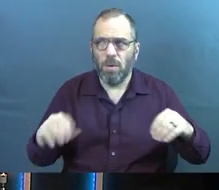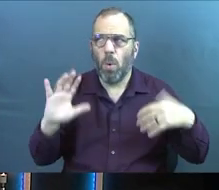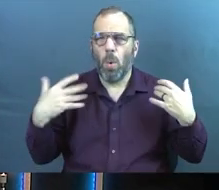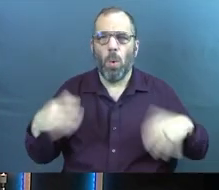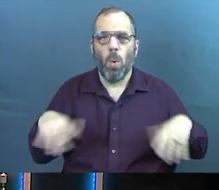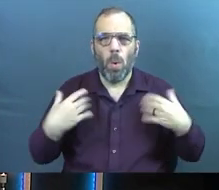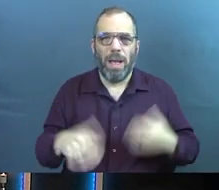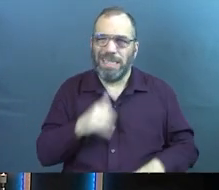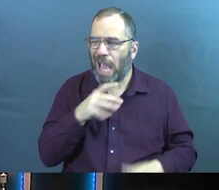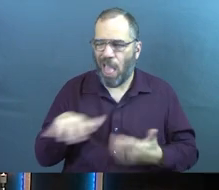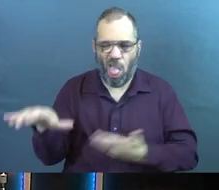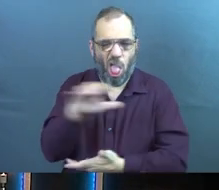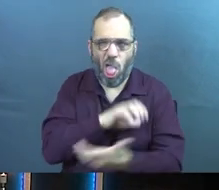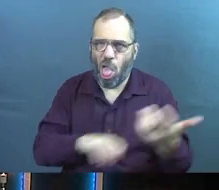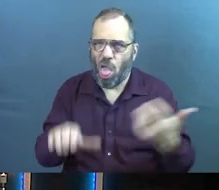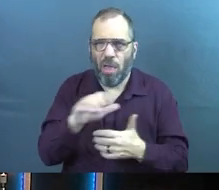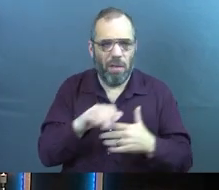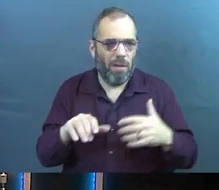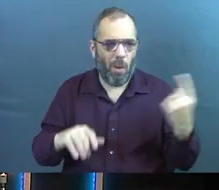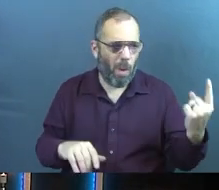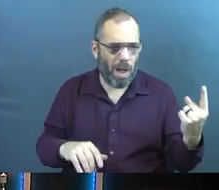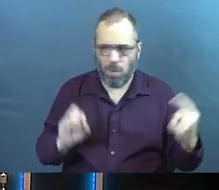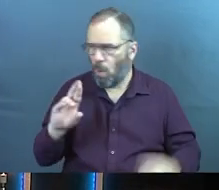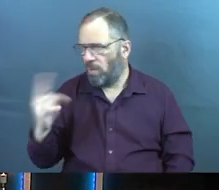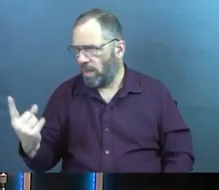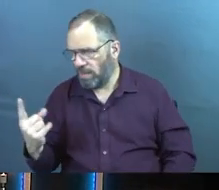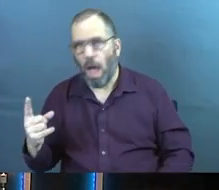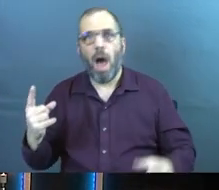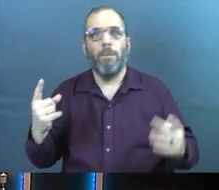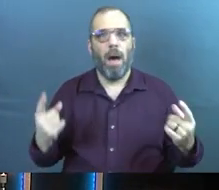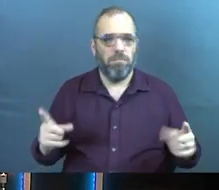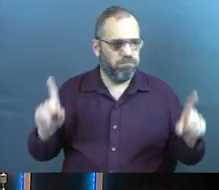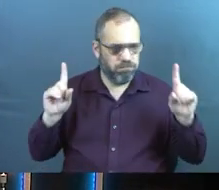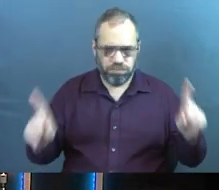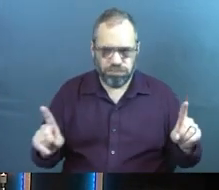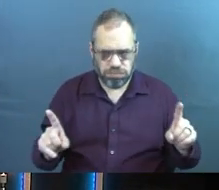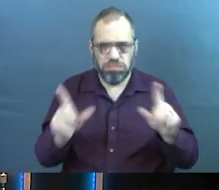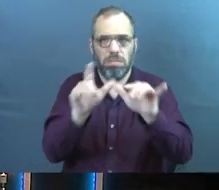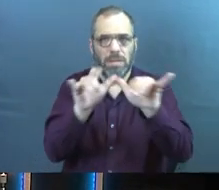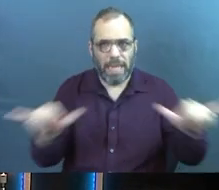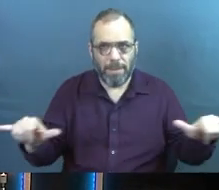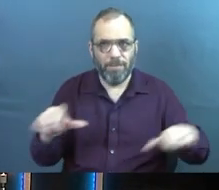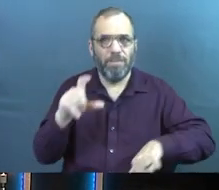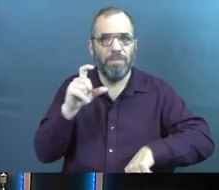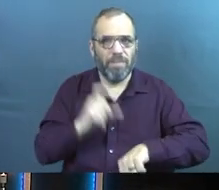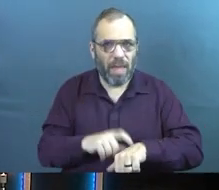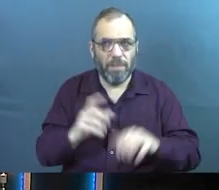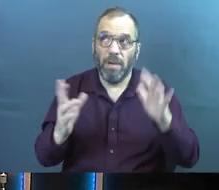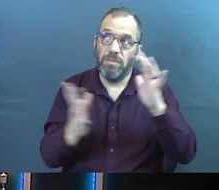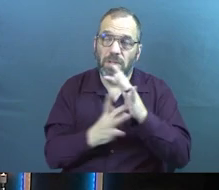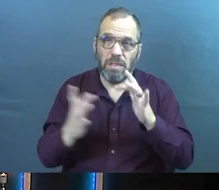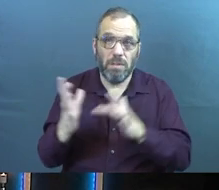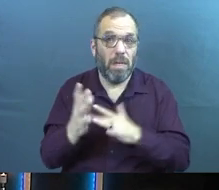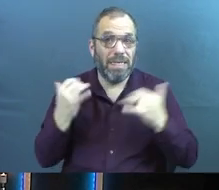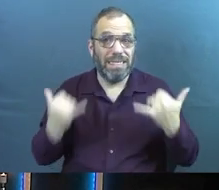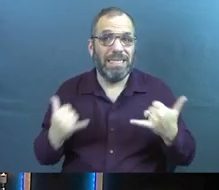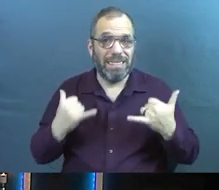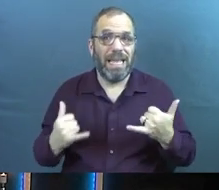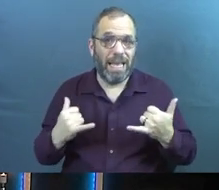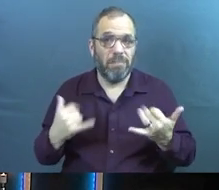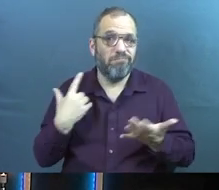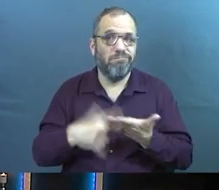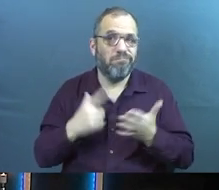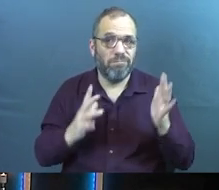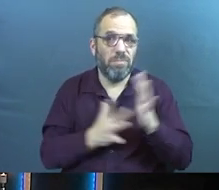way, and not just a mixture, not just one or the other, but the complexity in the best way possible of Jesus. And so today we're going to talk